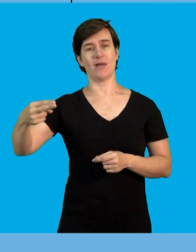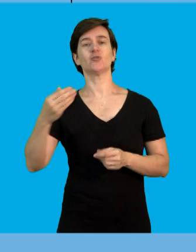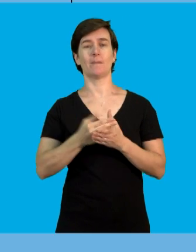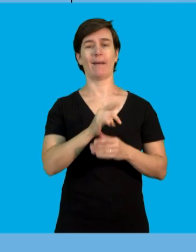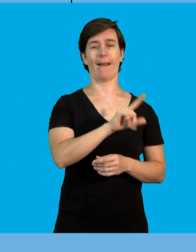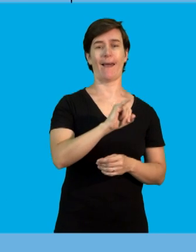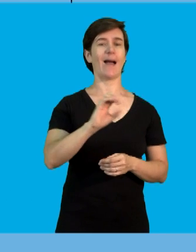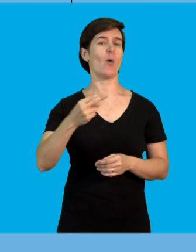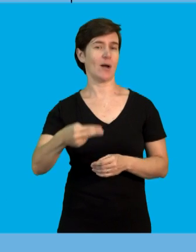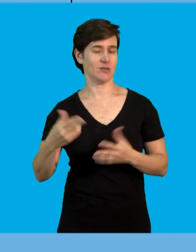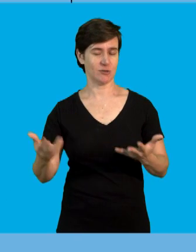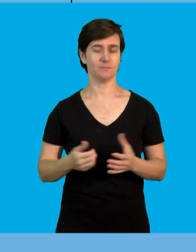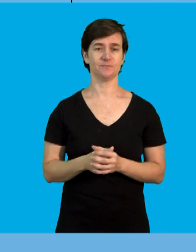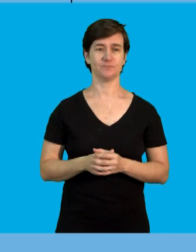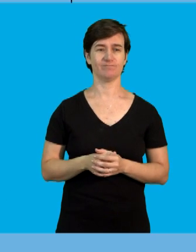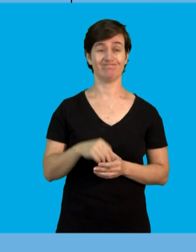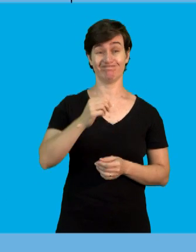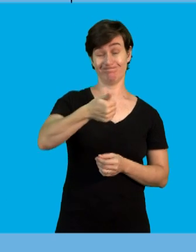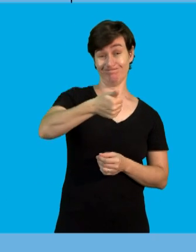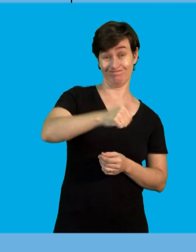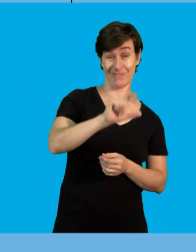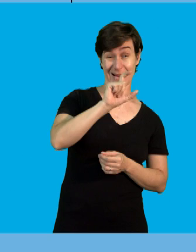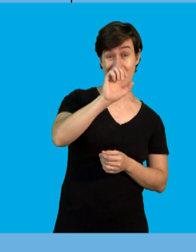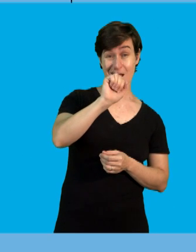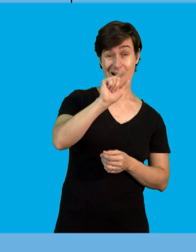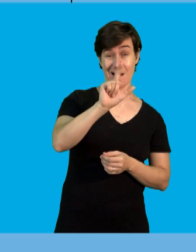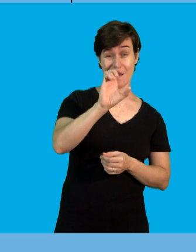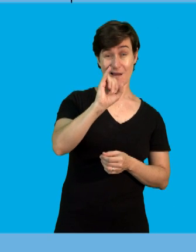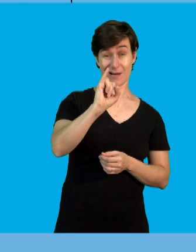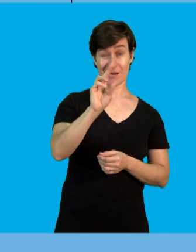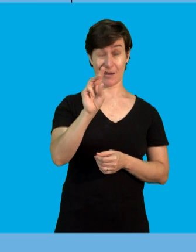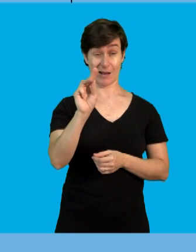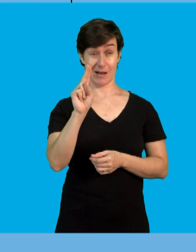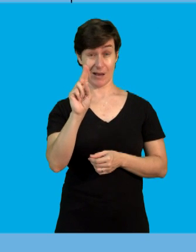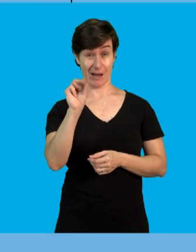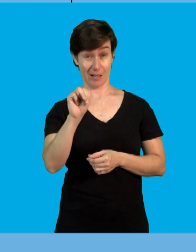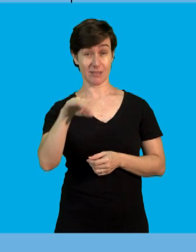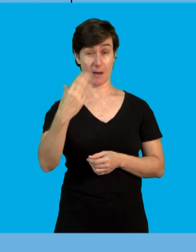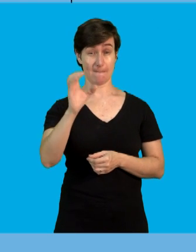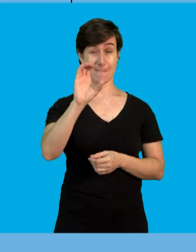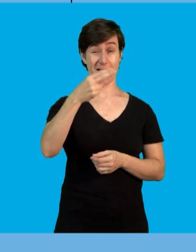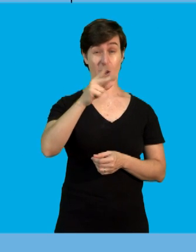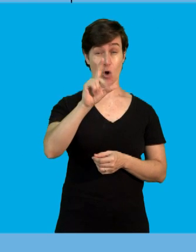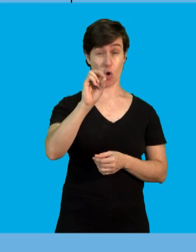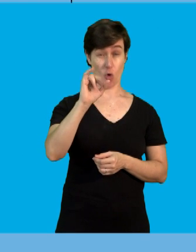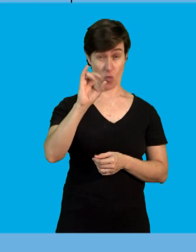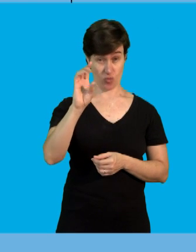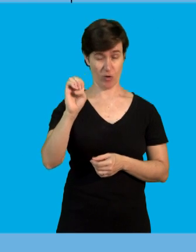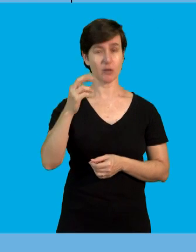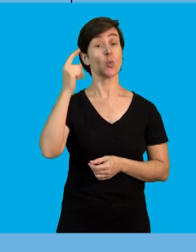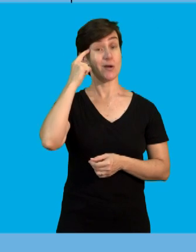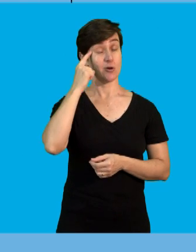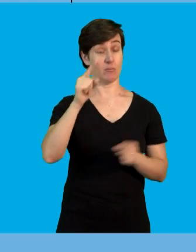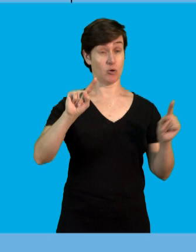lithium hydroxide. Then same thing goes with the calcium chloride. We know calcium, chemical symbol